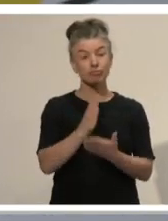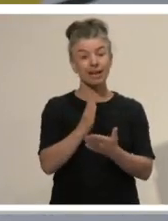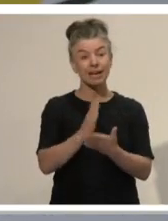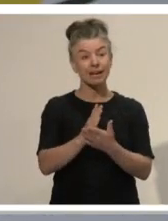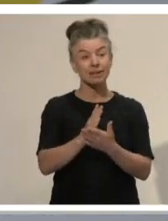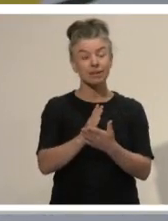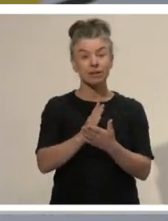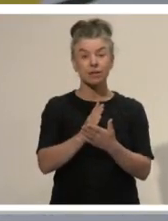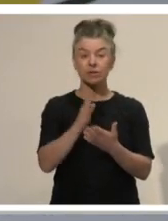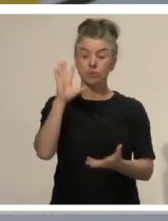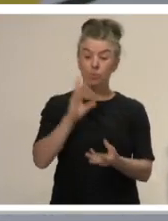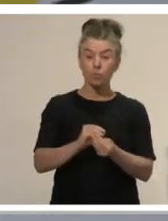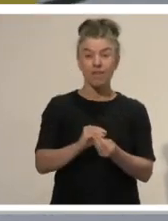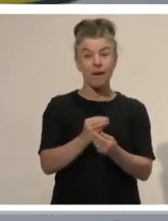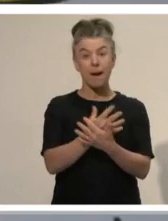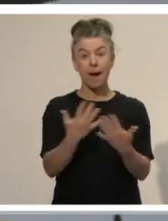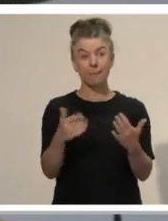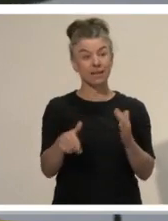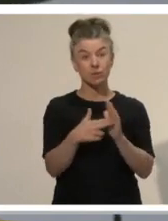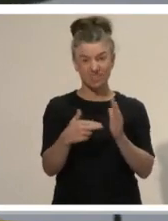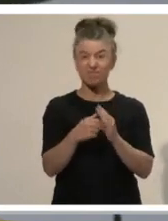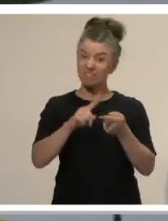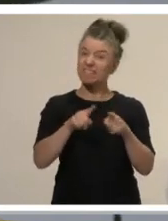of COVID-19 cases in New Zealand, which remains at